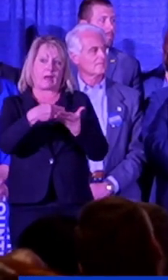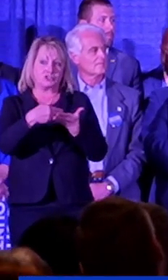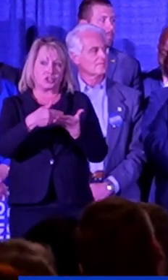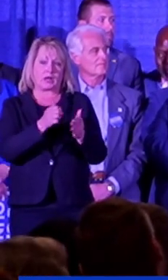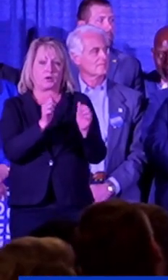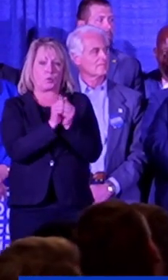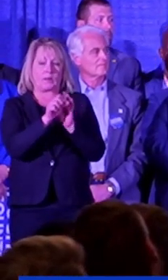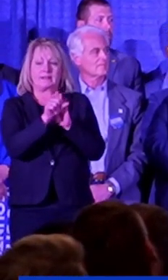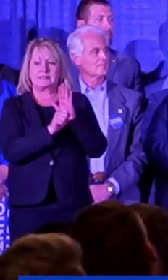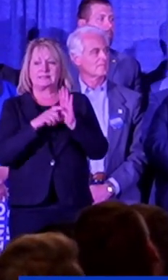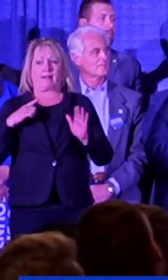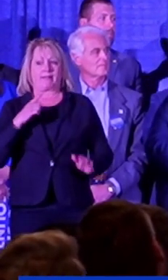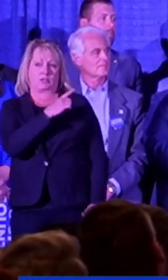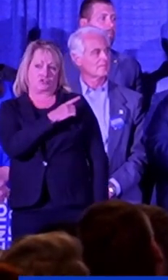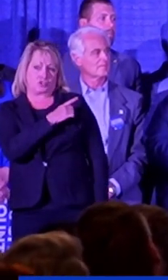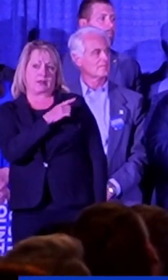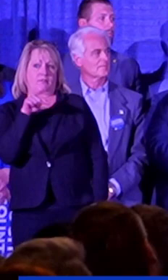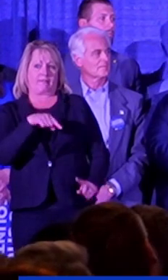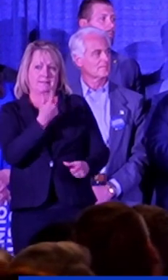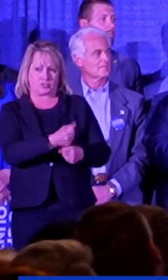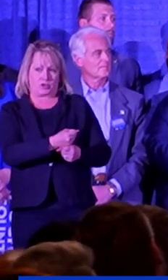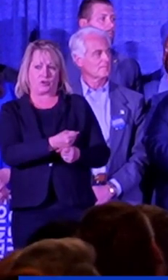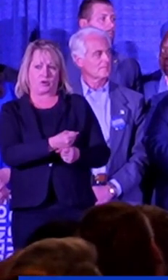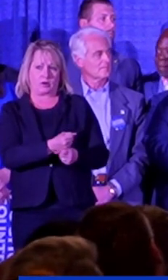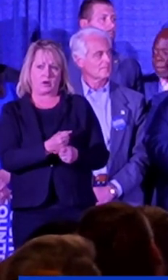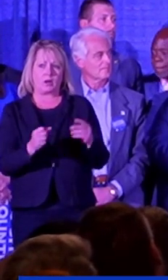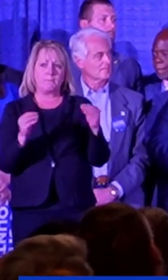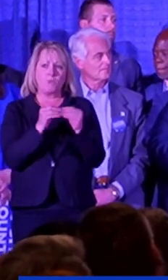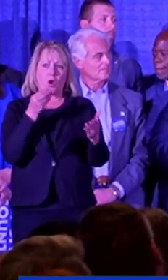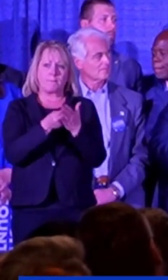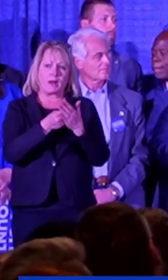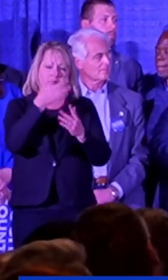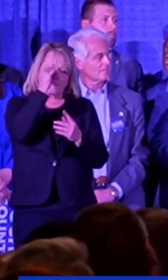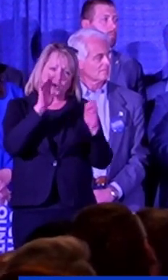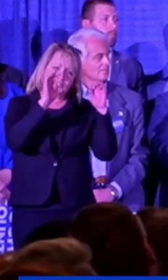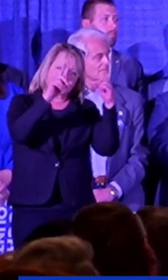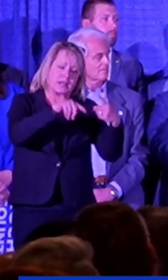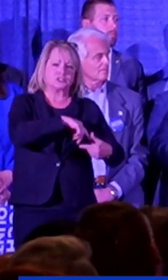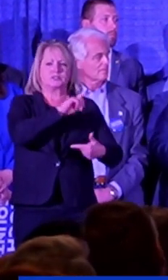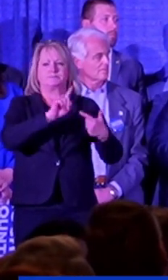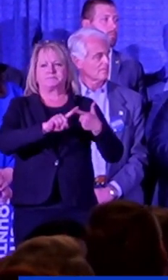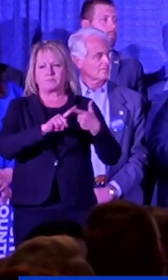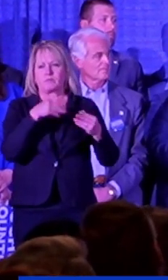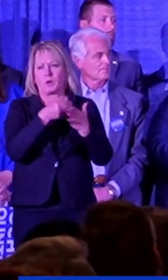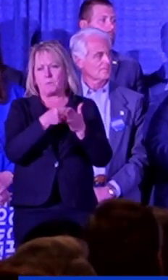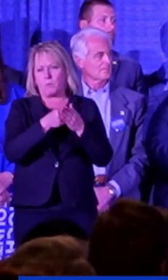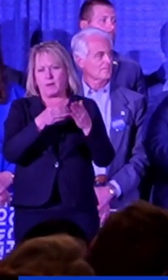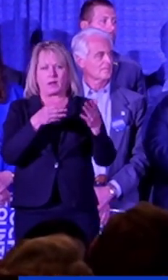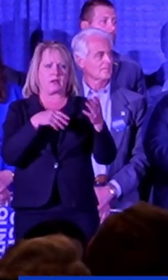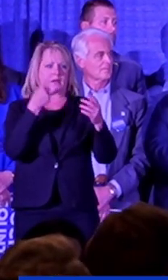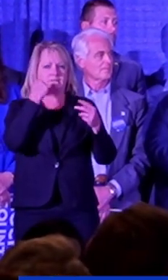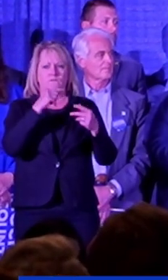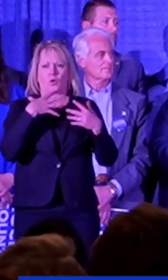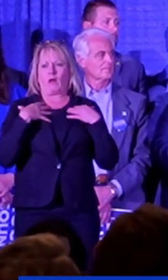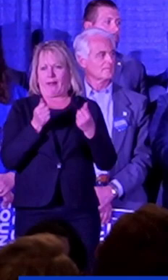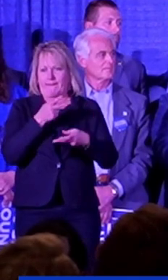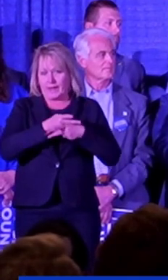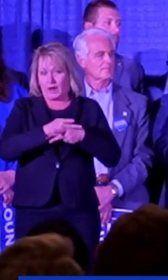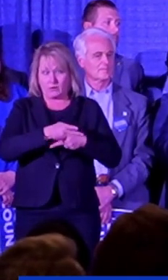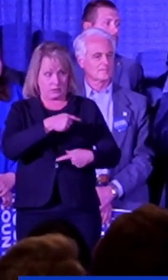through the state legislature this year, more money for education, more money for health care, that's